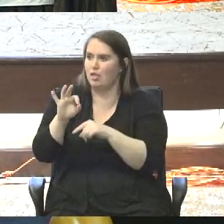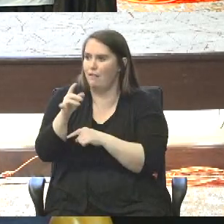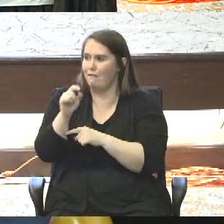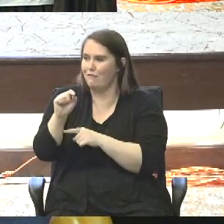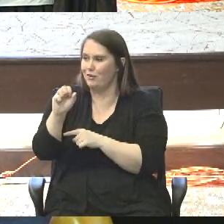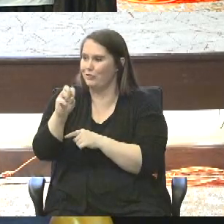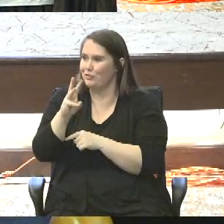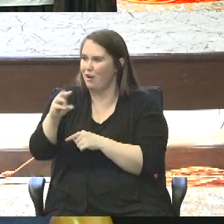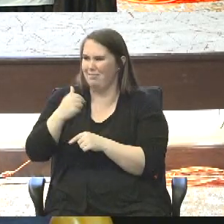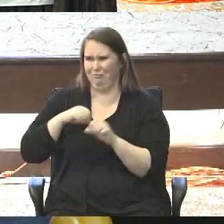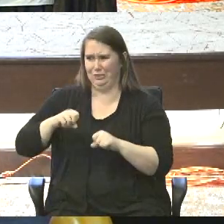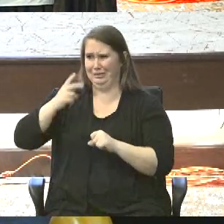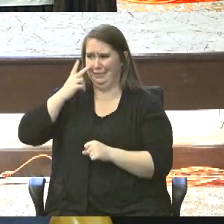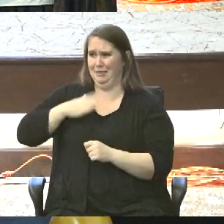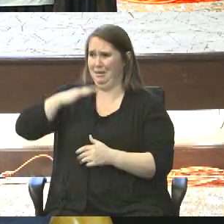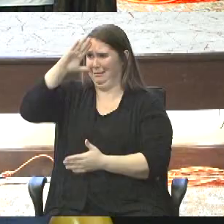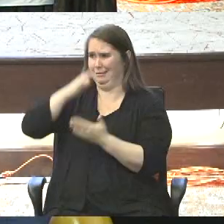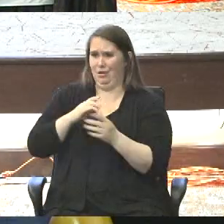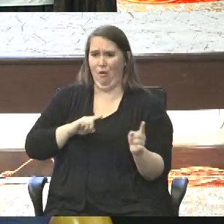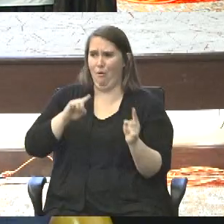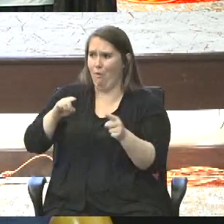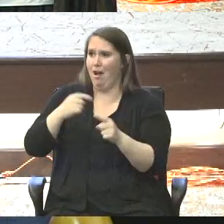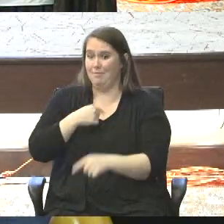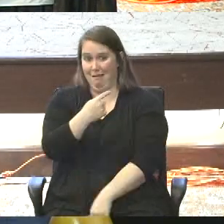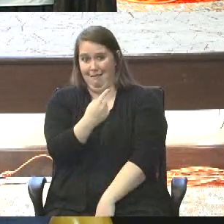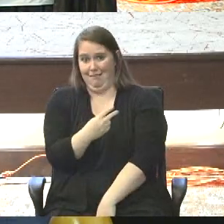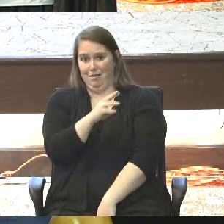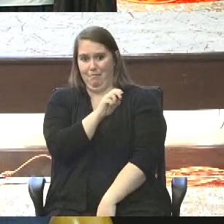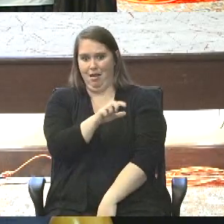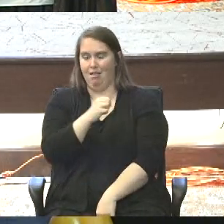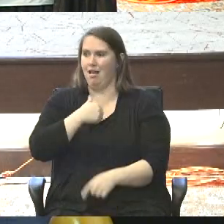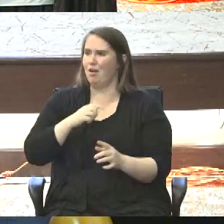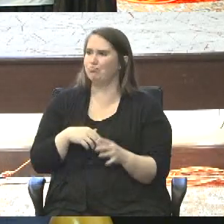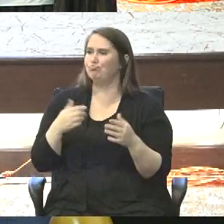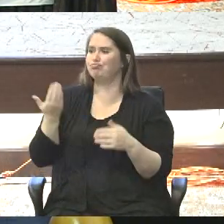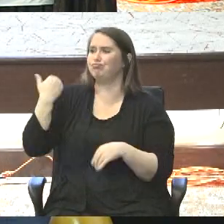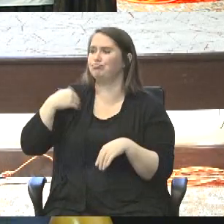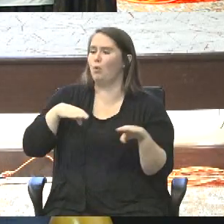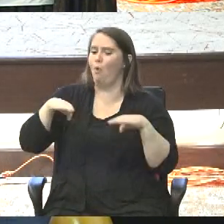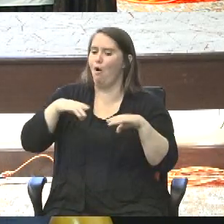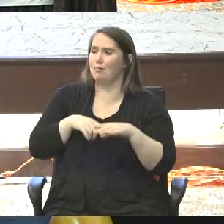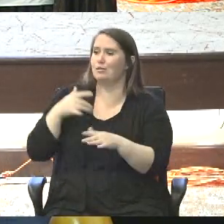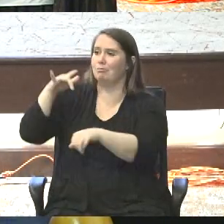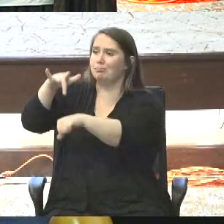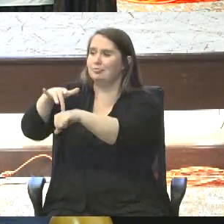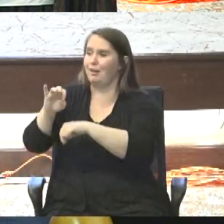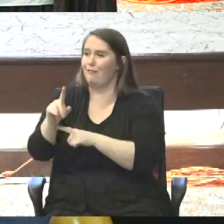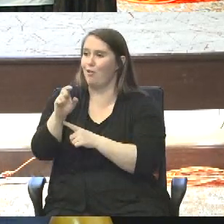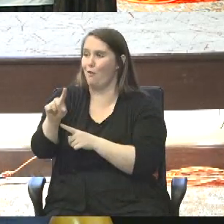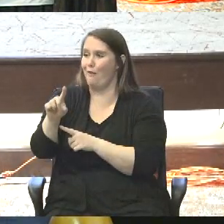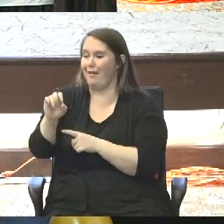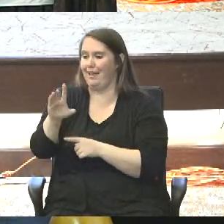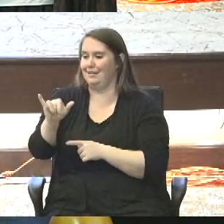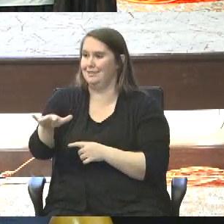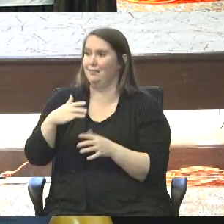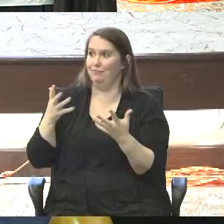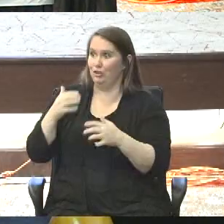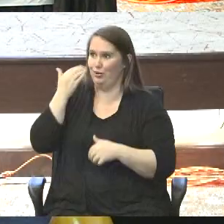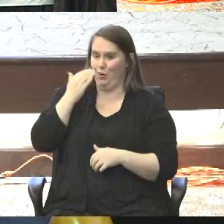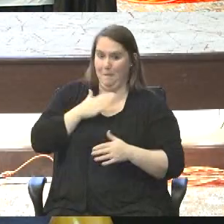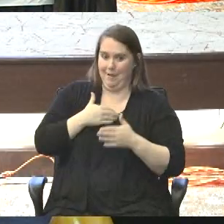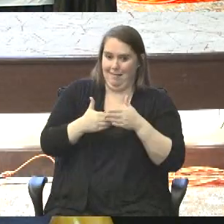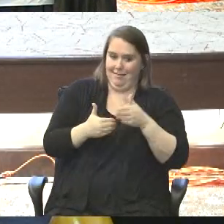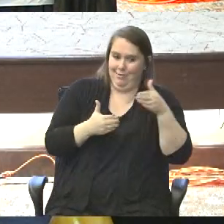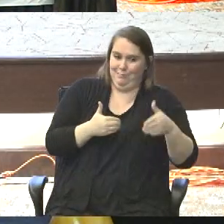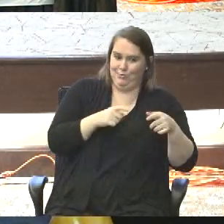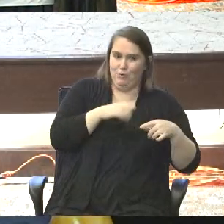son going out there. I don't live but half a mile away from this. I used to walk to Floyd Casey to the football games. You know, I know my neighbors will be walking over there, biking